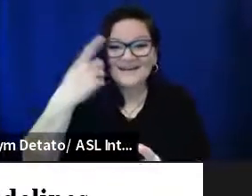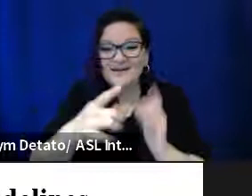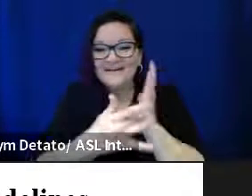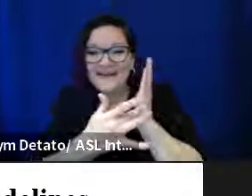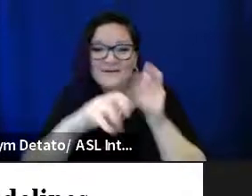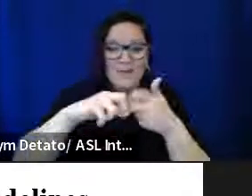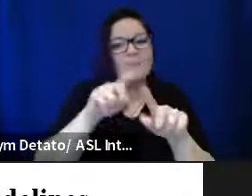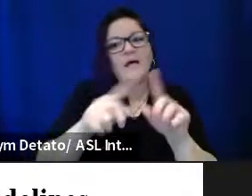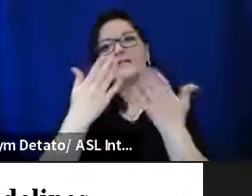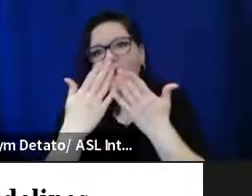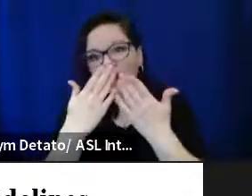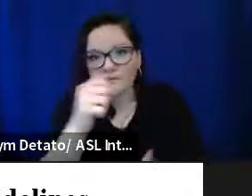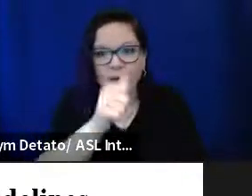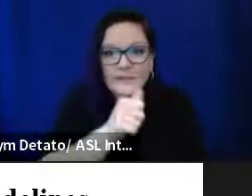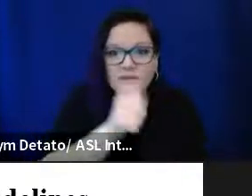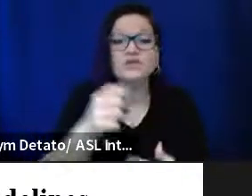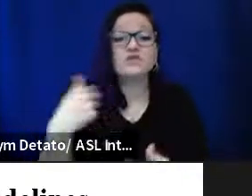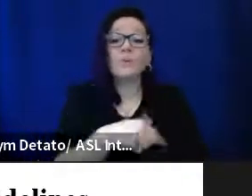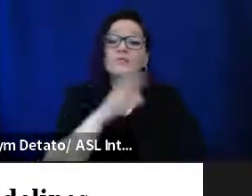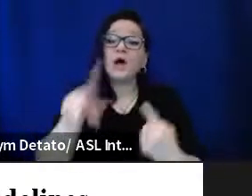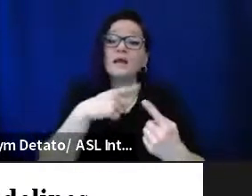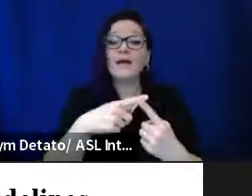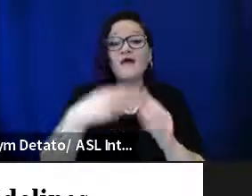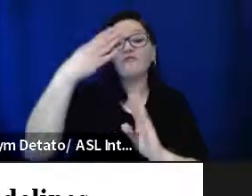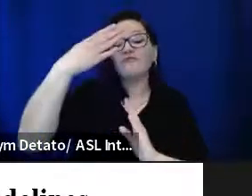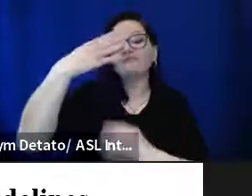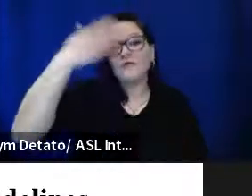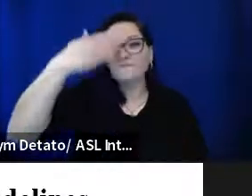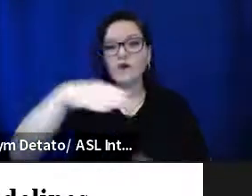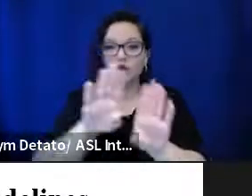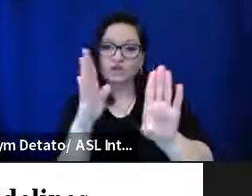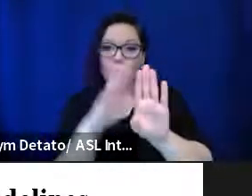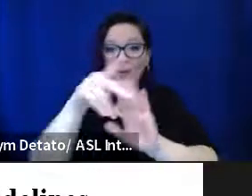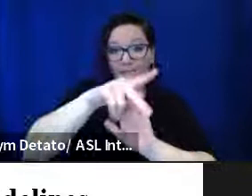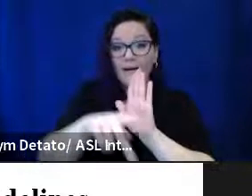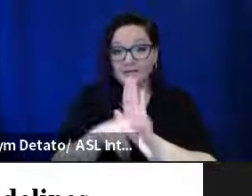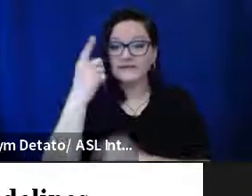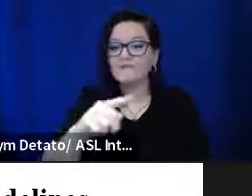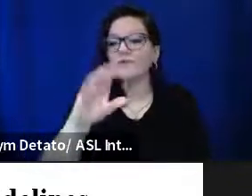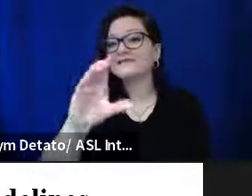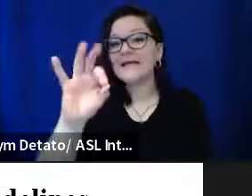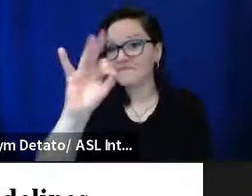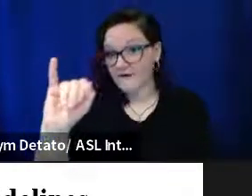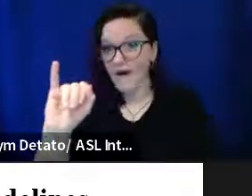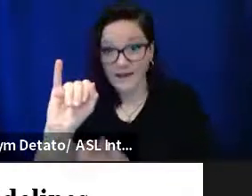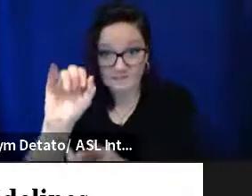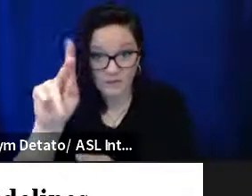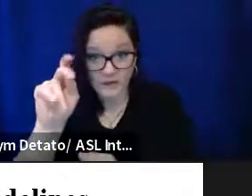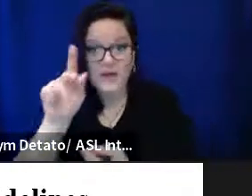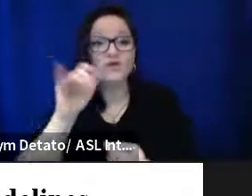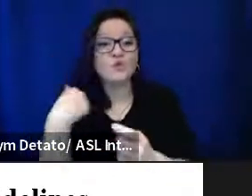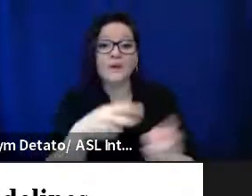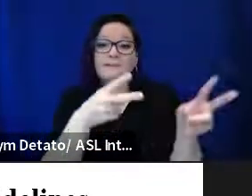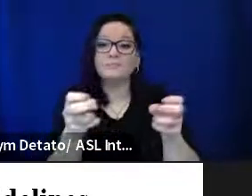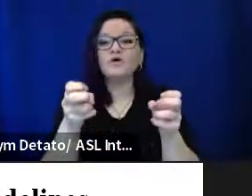patience. Okay, so we were talking about the front door policy. So we pulled this quote which says that